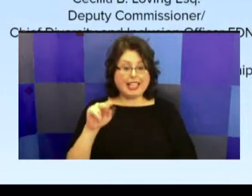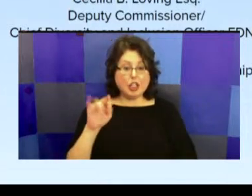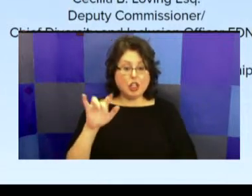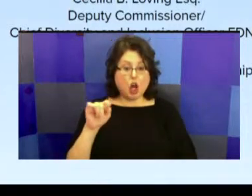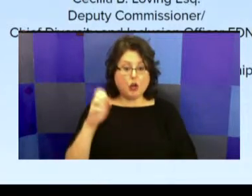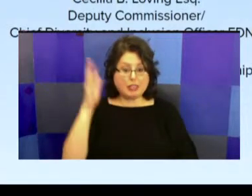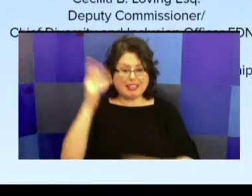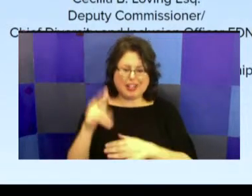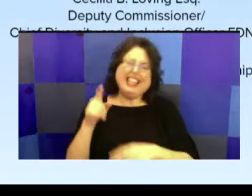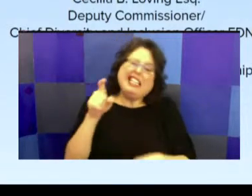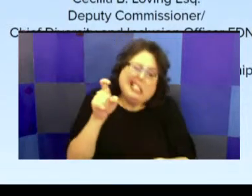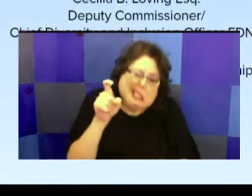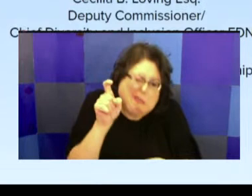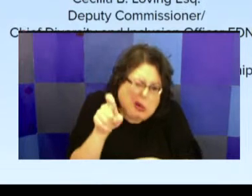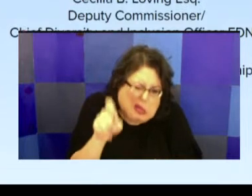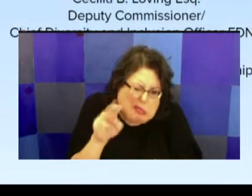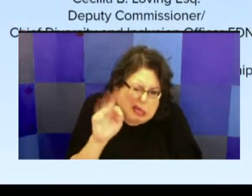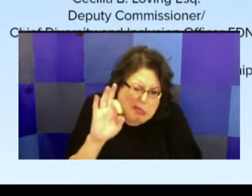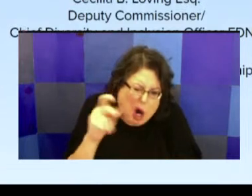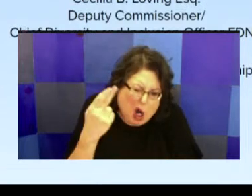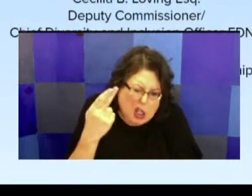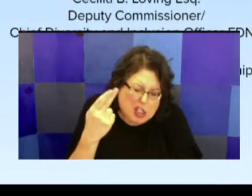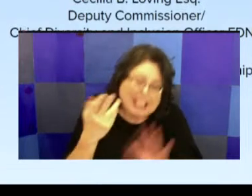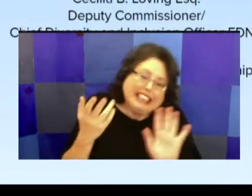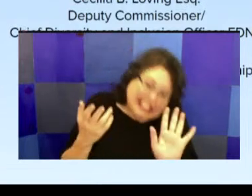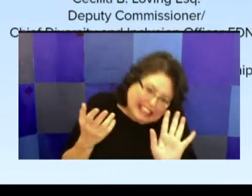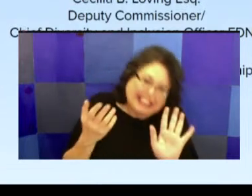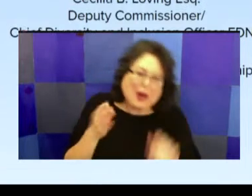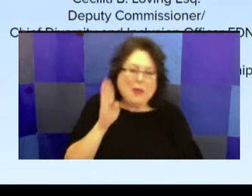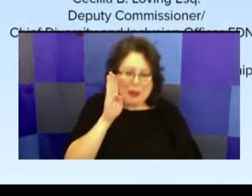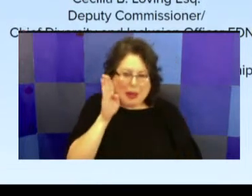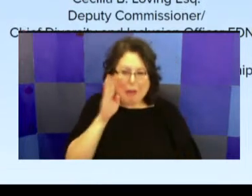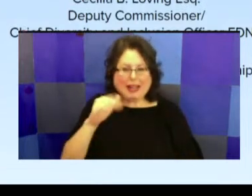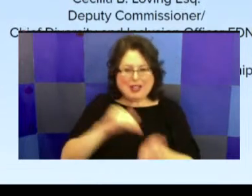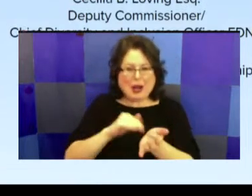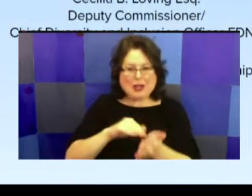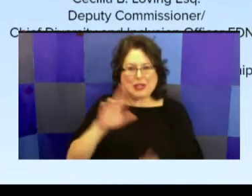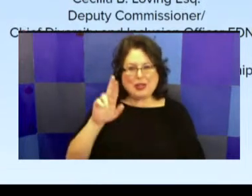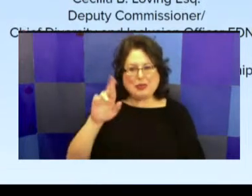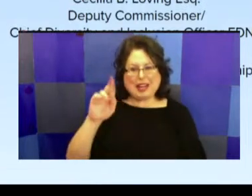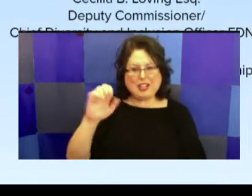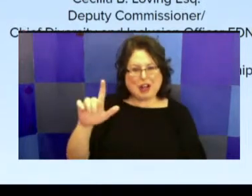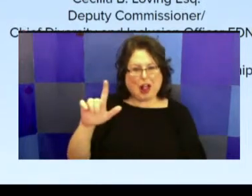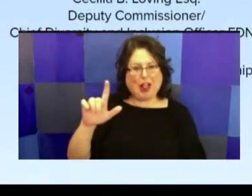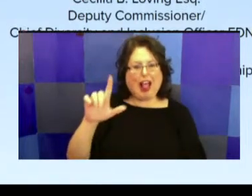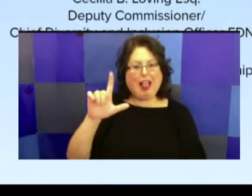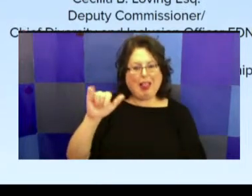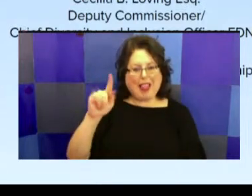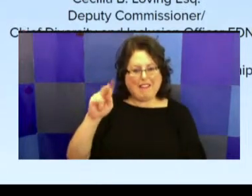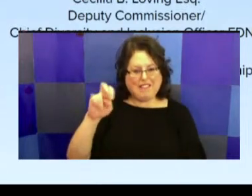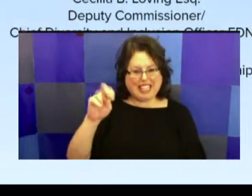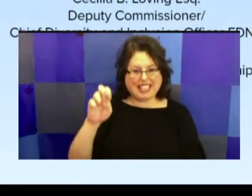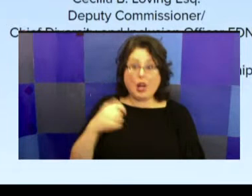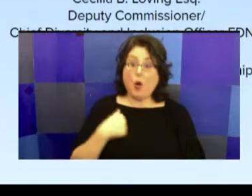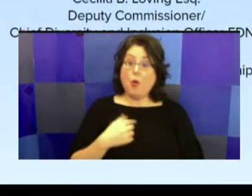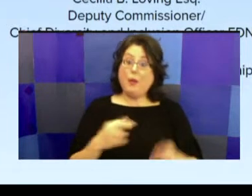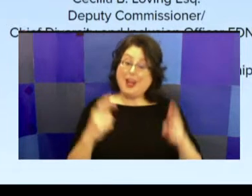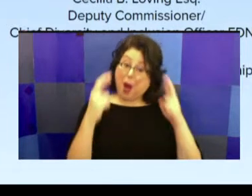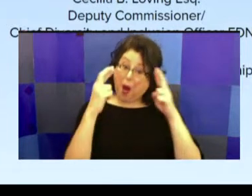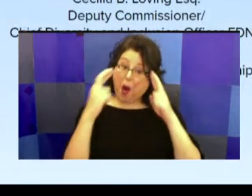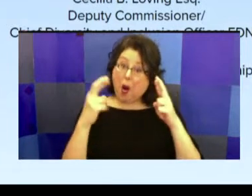the UPMC Event Center, would have been Dr. Rachel Levine. And of course, we hope to have her as a speaker in the